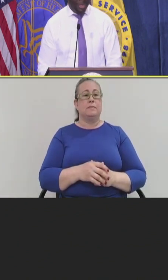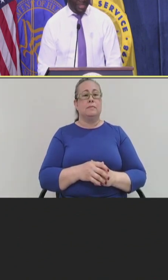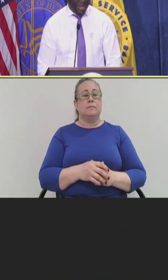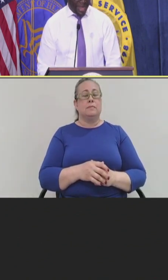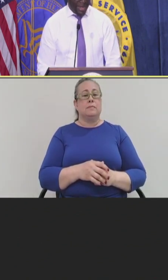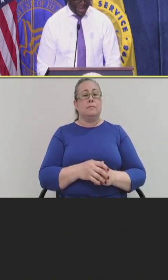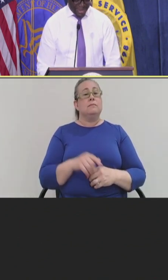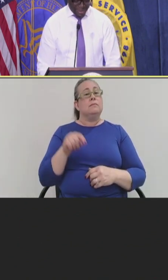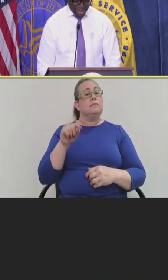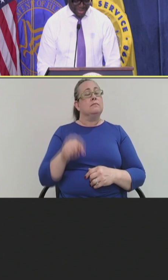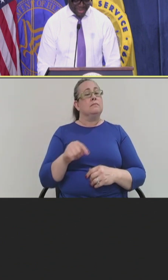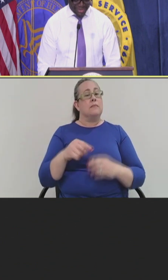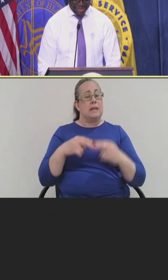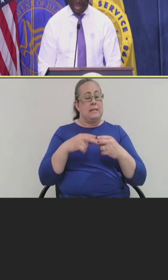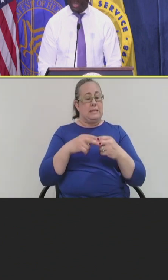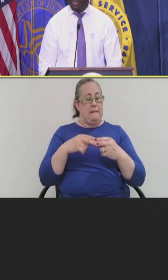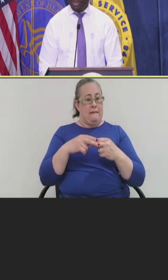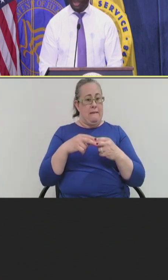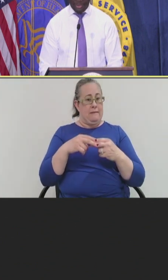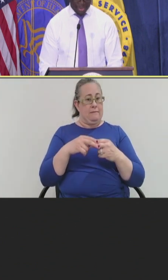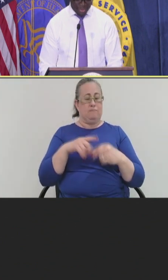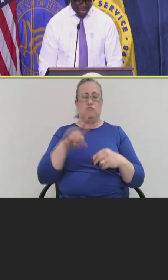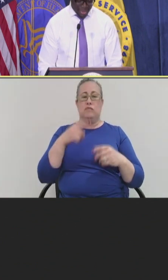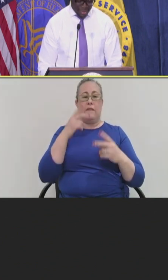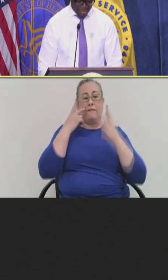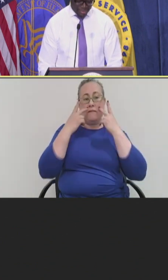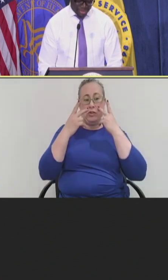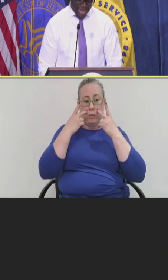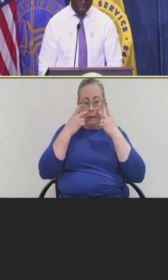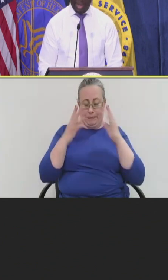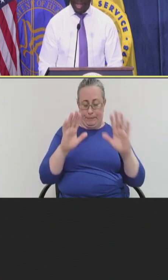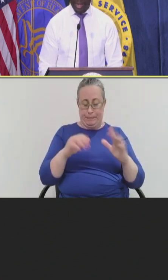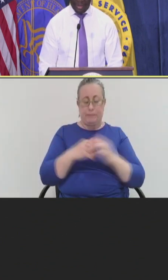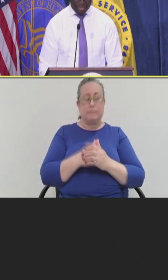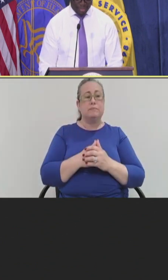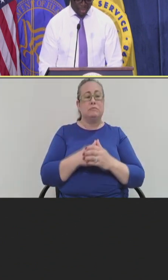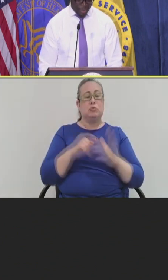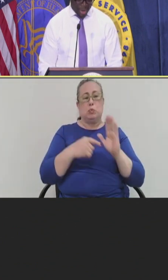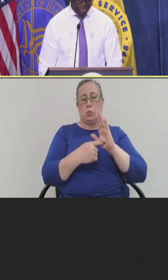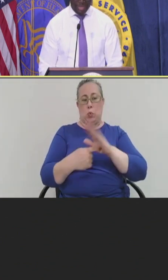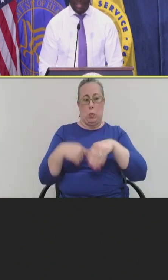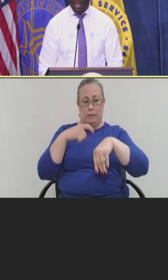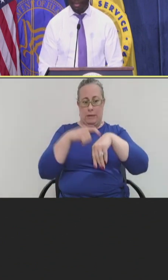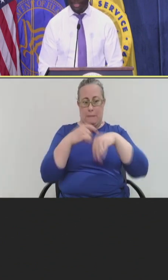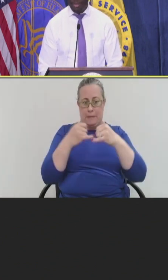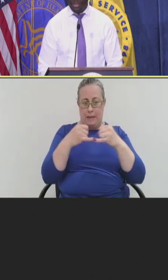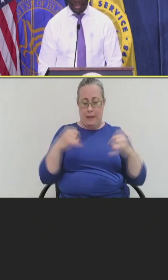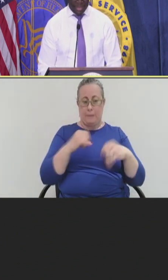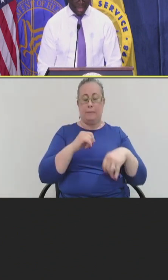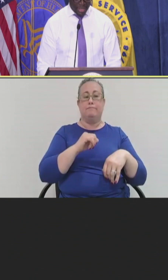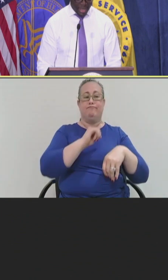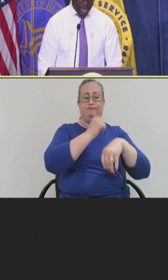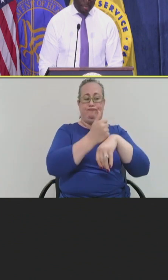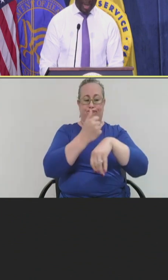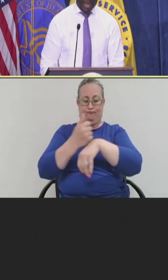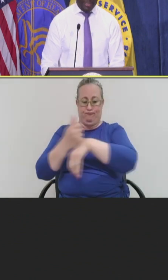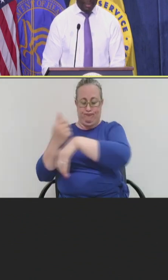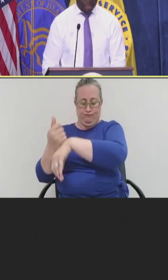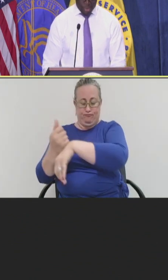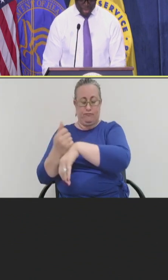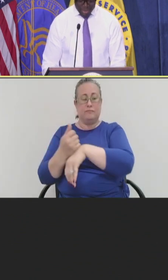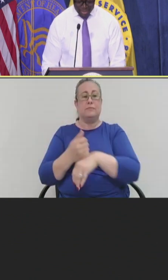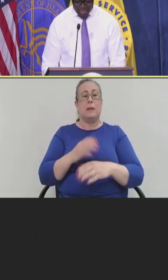Well, this slide is just a visual timeline of the program's establishment, plans